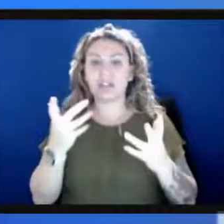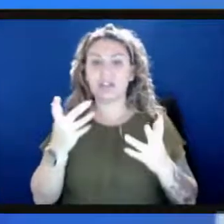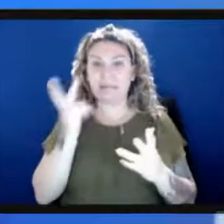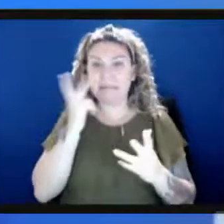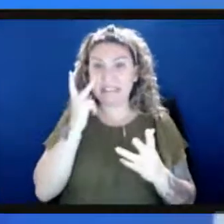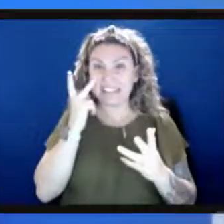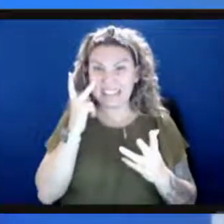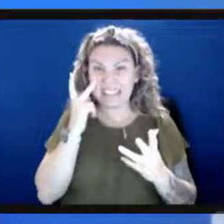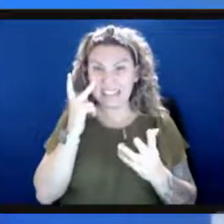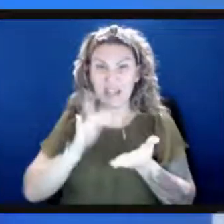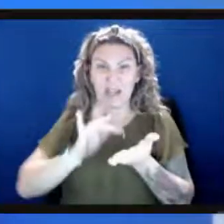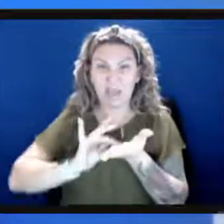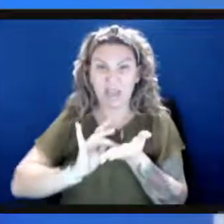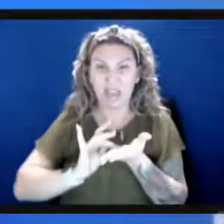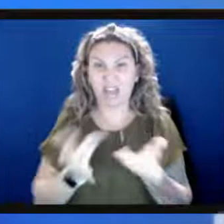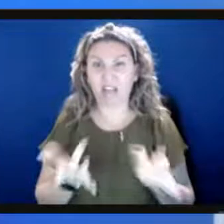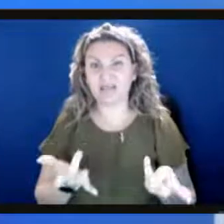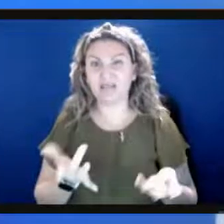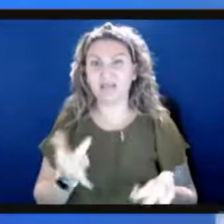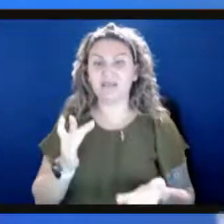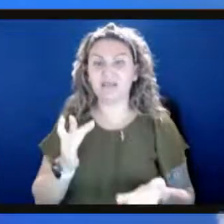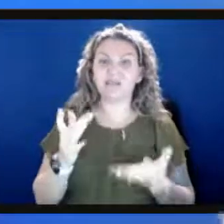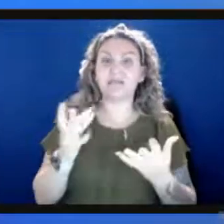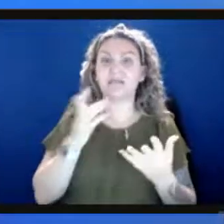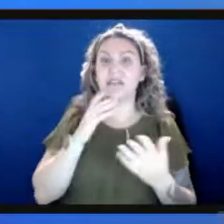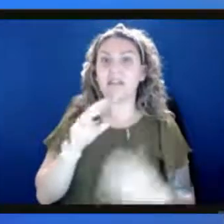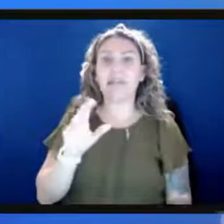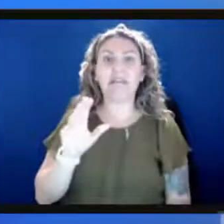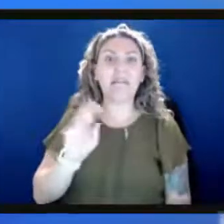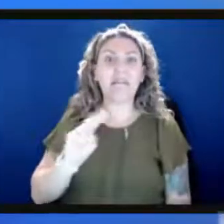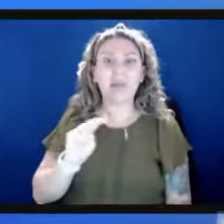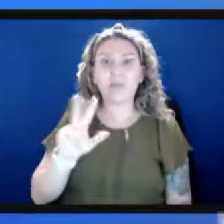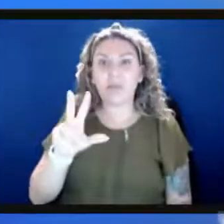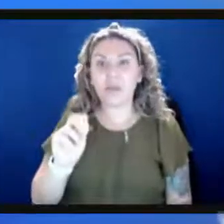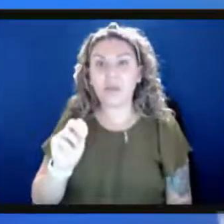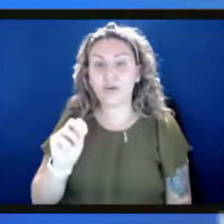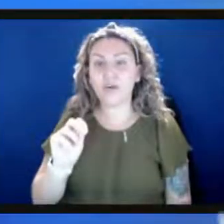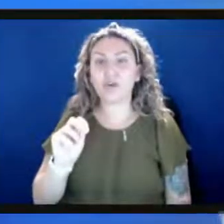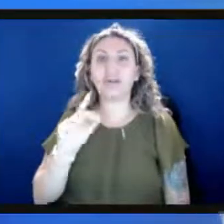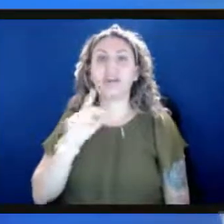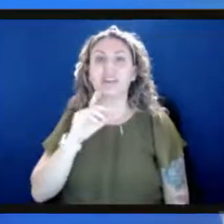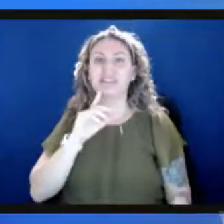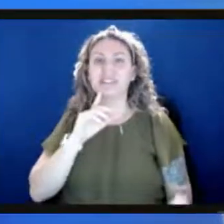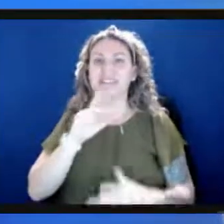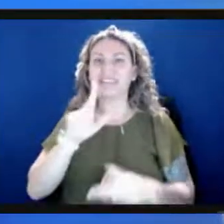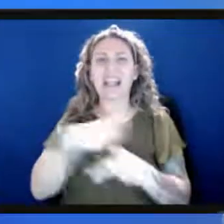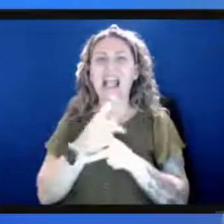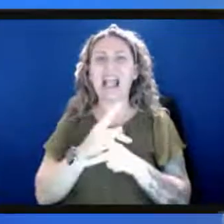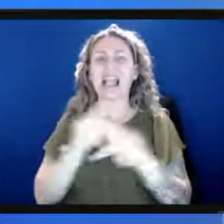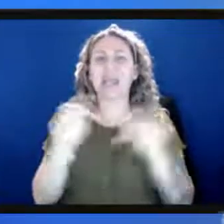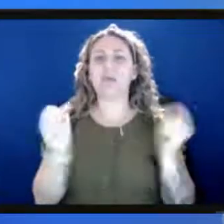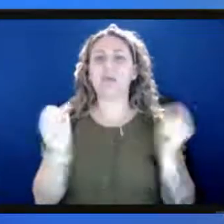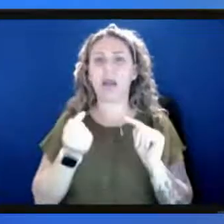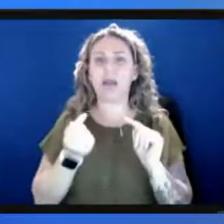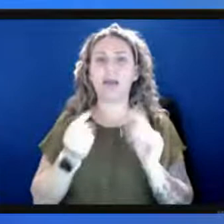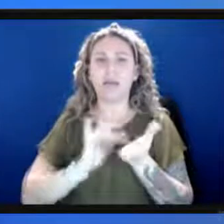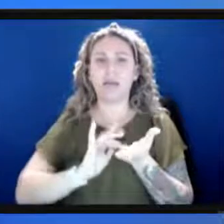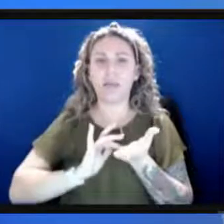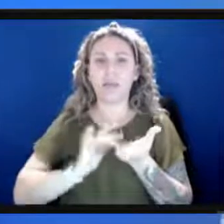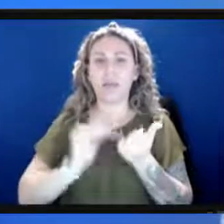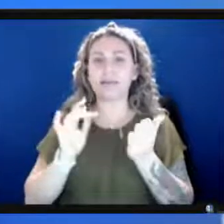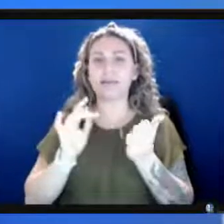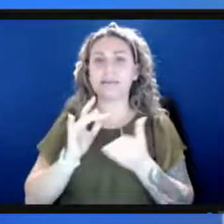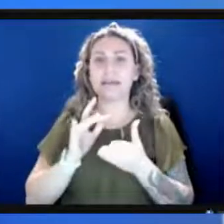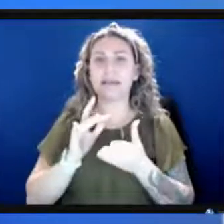the it's the Perk 30s, the M30s. It is forms of an opiate medication with fentanyl. and it's shocking